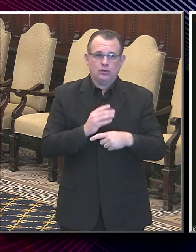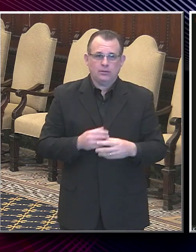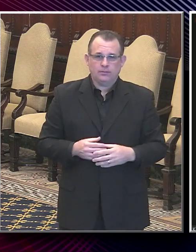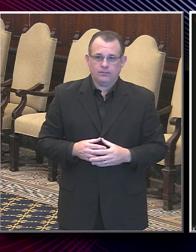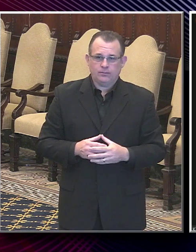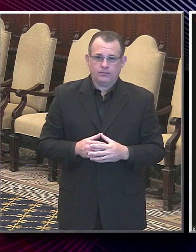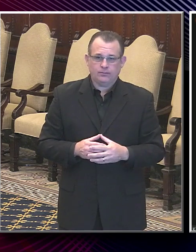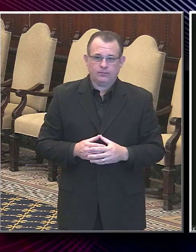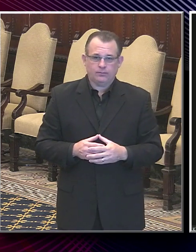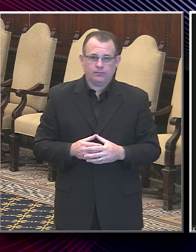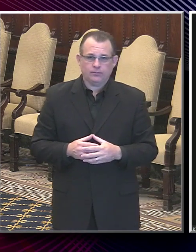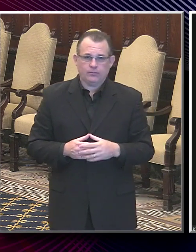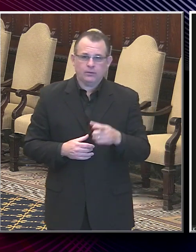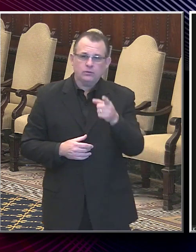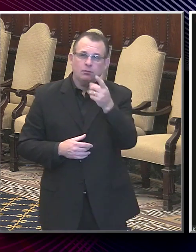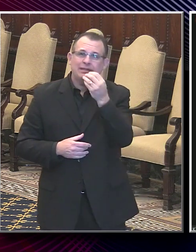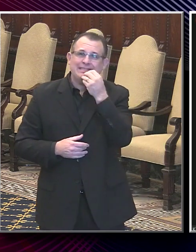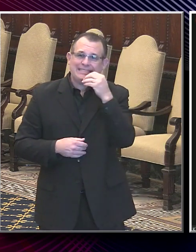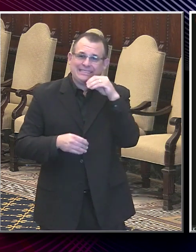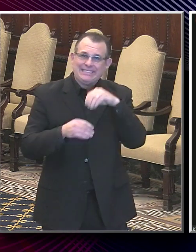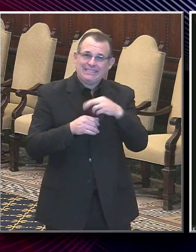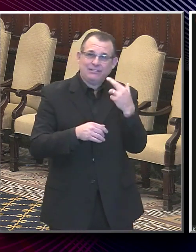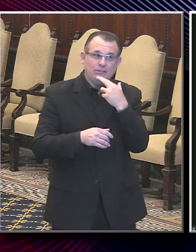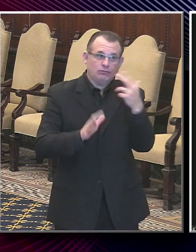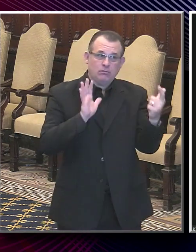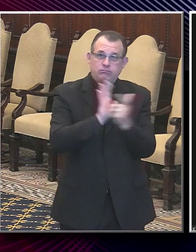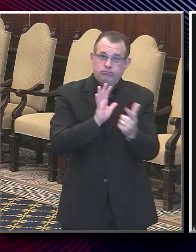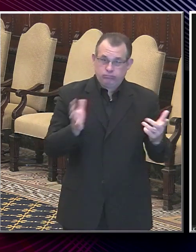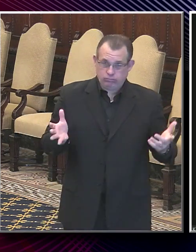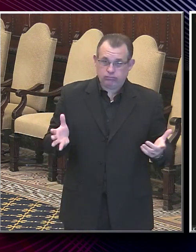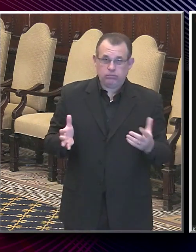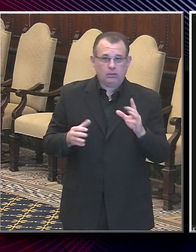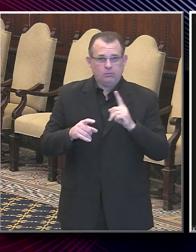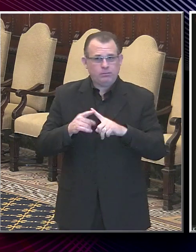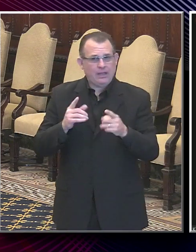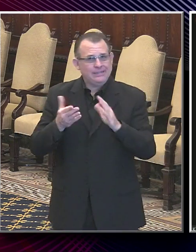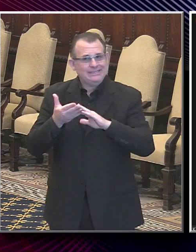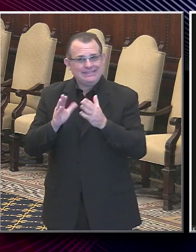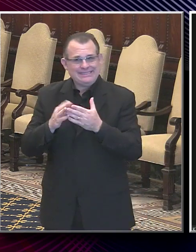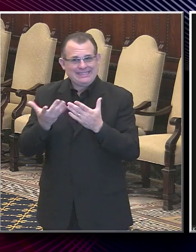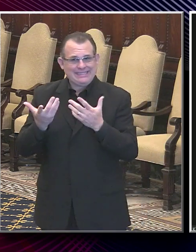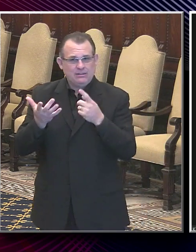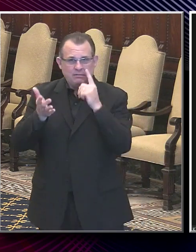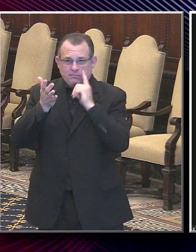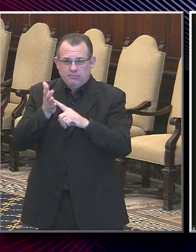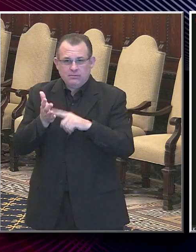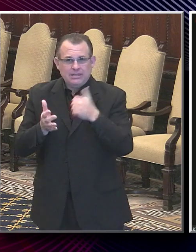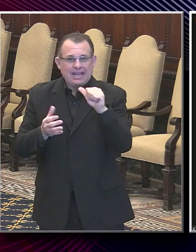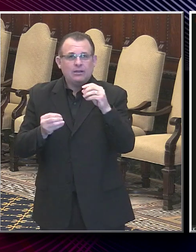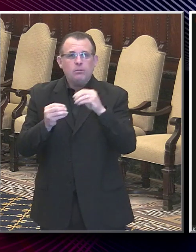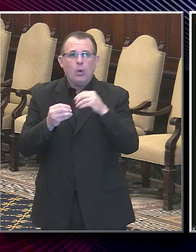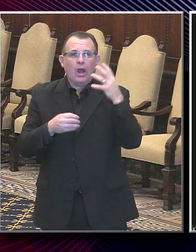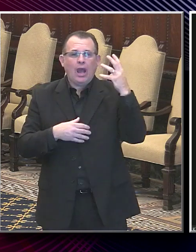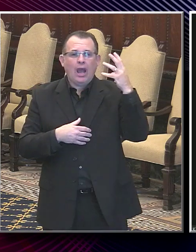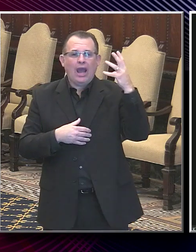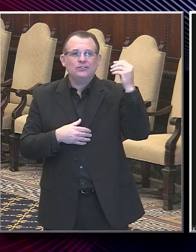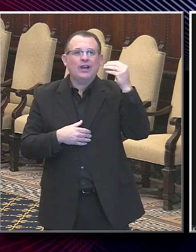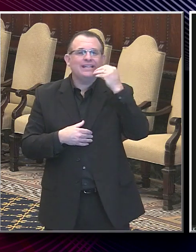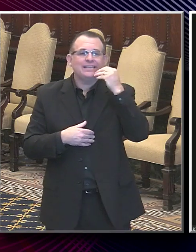service is prohibited with today's expansion of restaurant services, but has the city looked any further into having outdoor seating as an option for